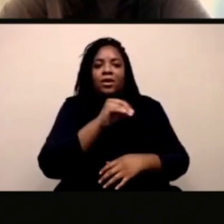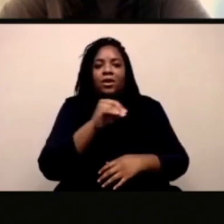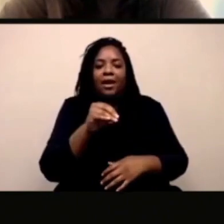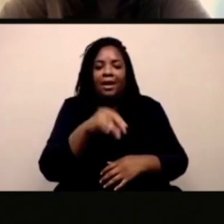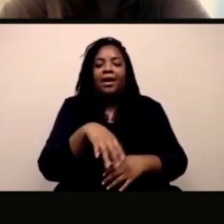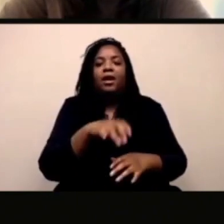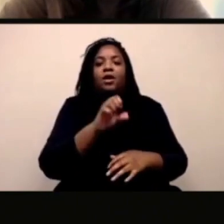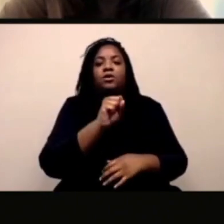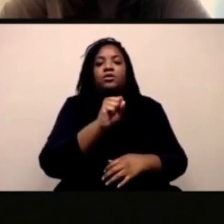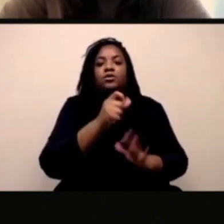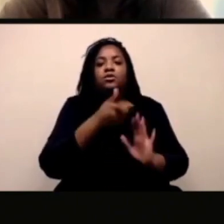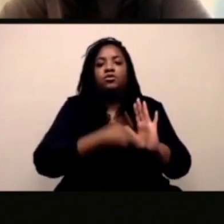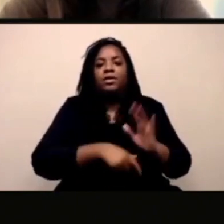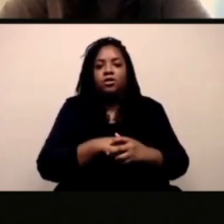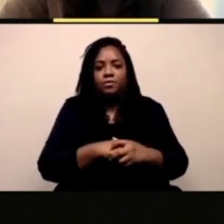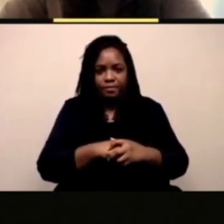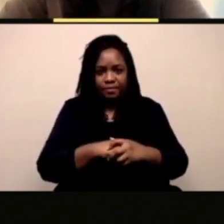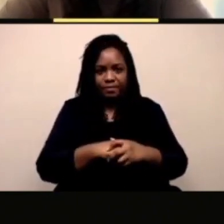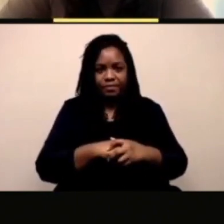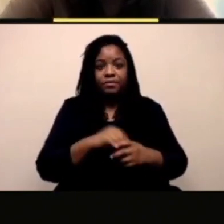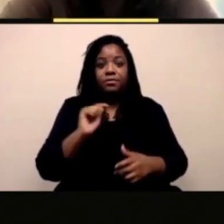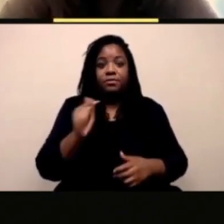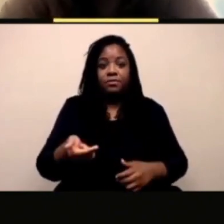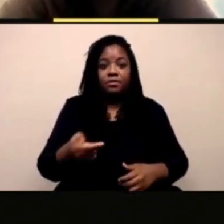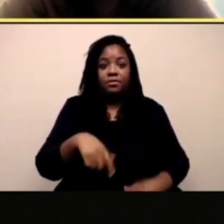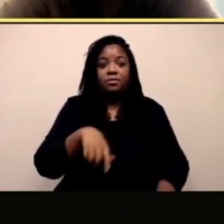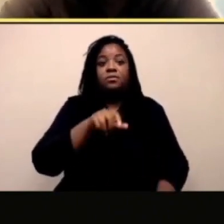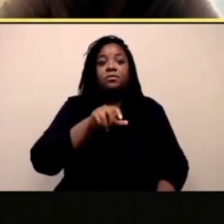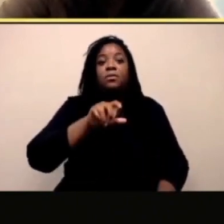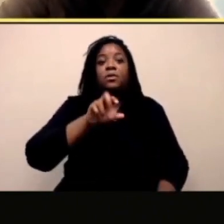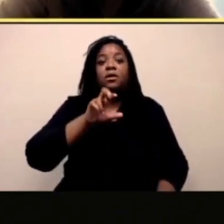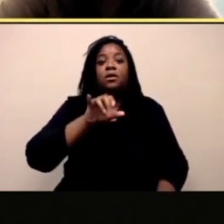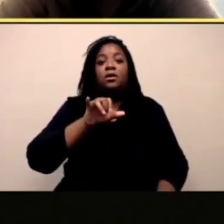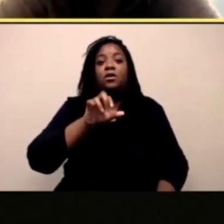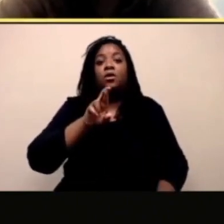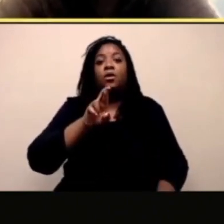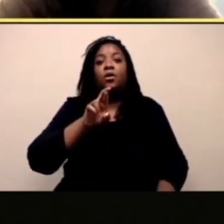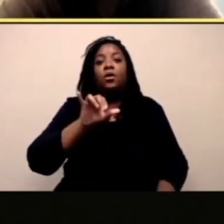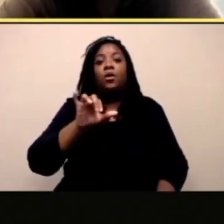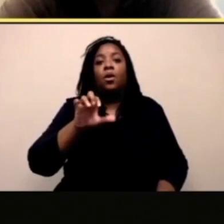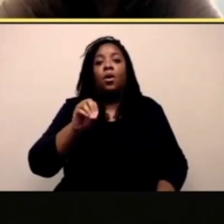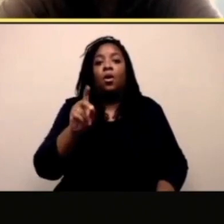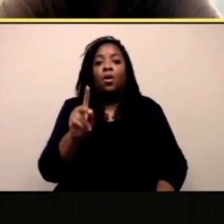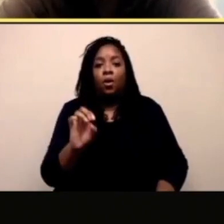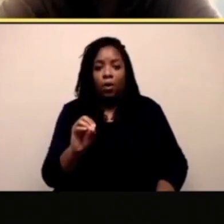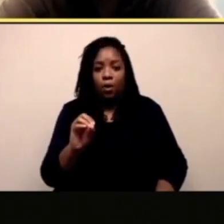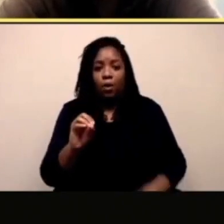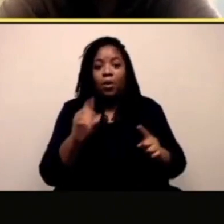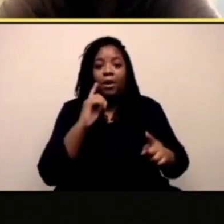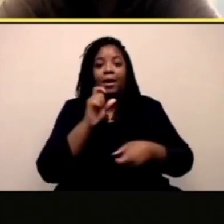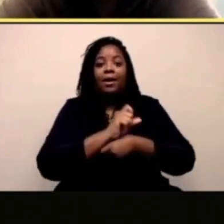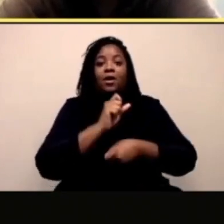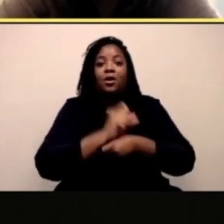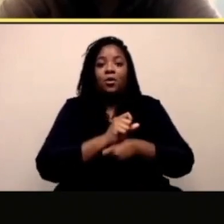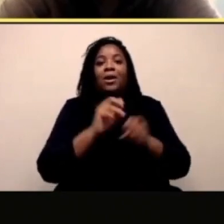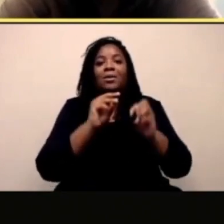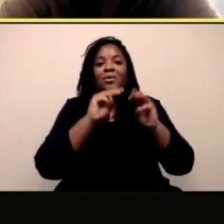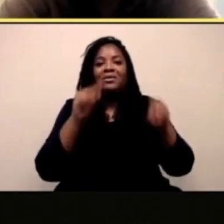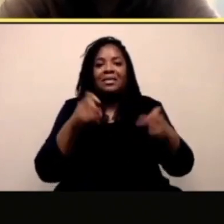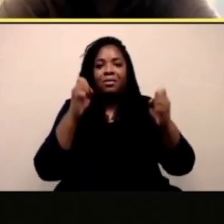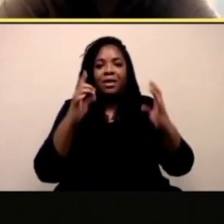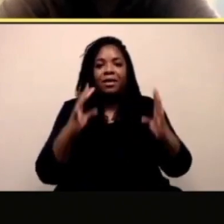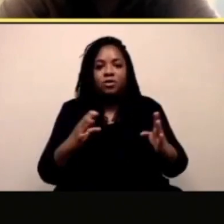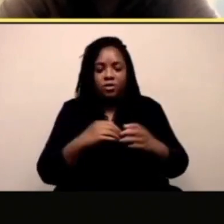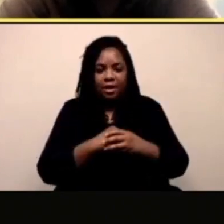And I will pass it to Ryoko. Hi everyone, my name is Ryoko. I work as a museum educator in the